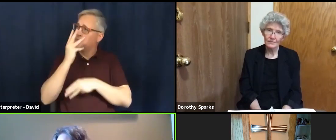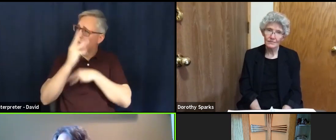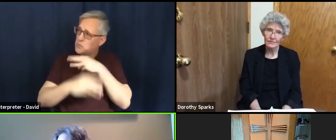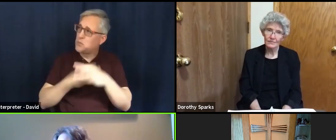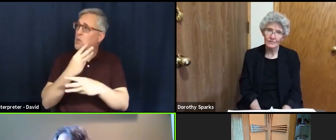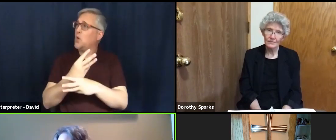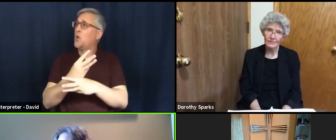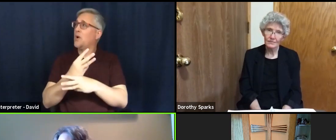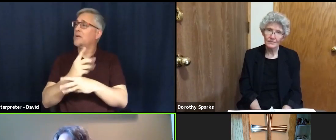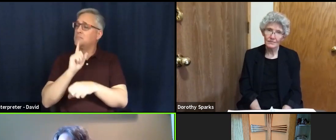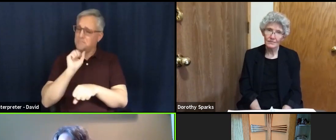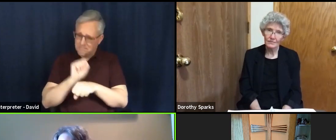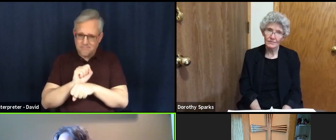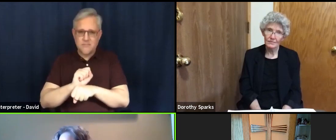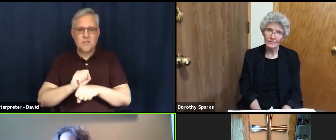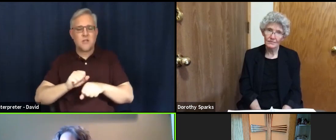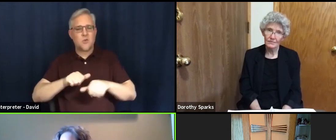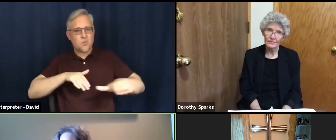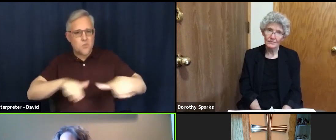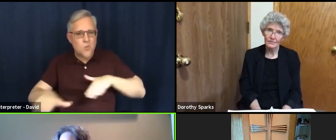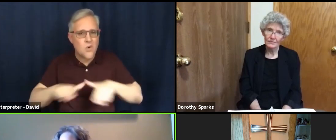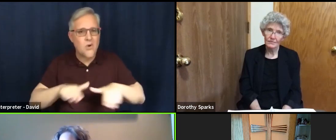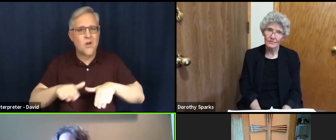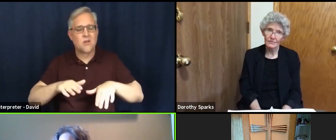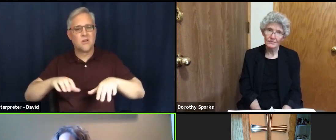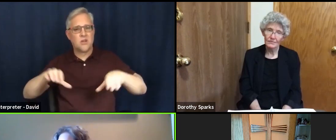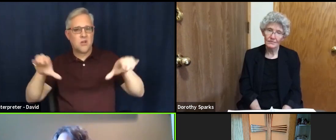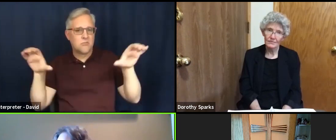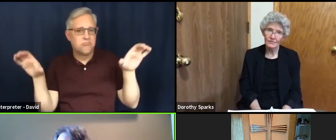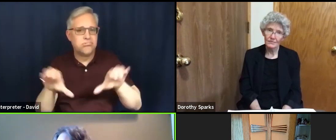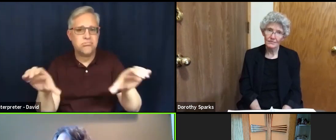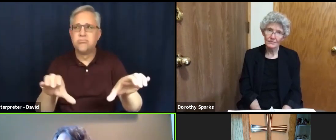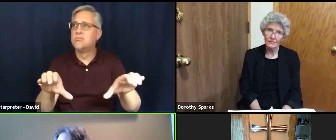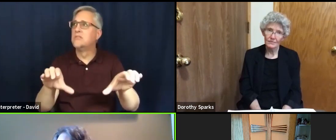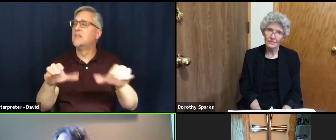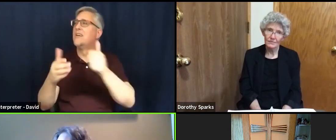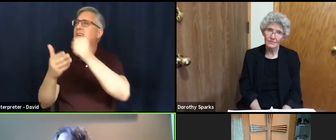To be people who pray and learn,